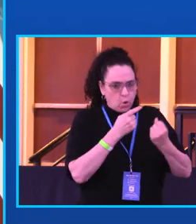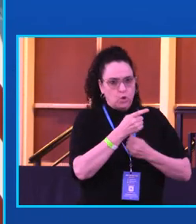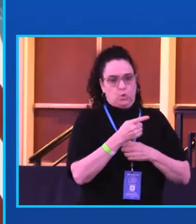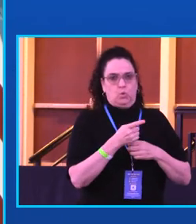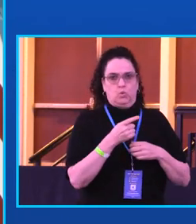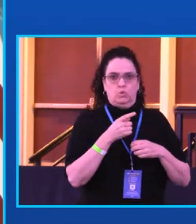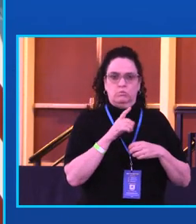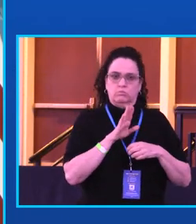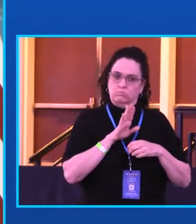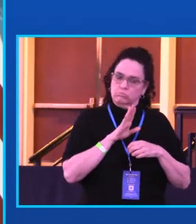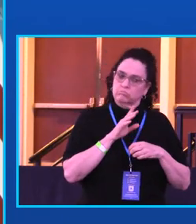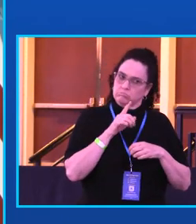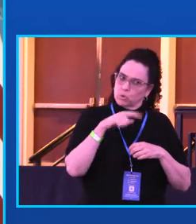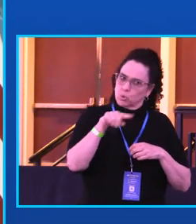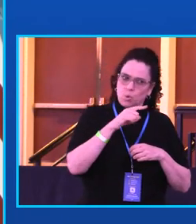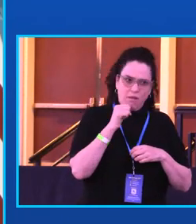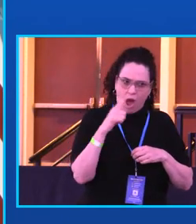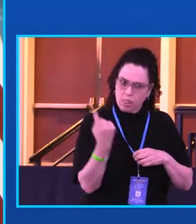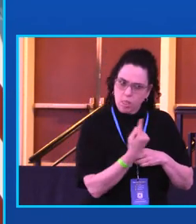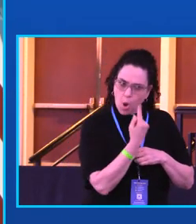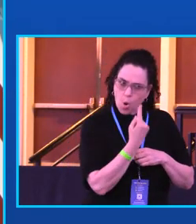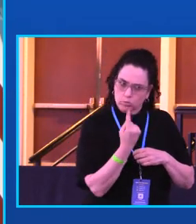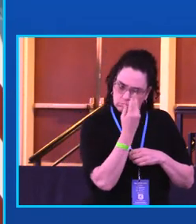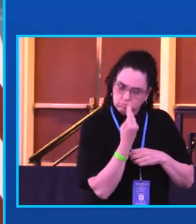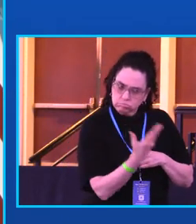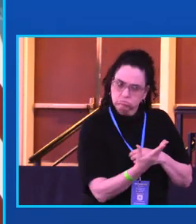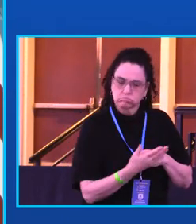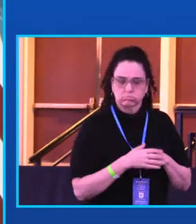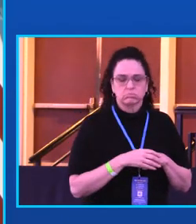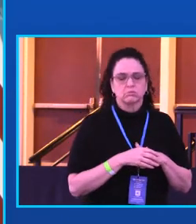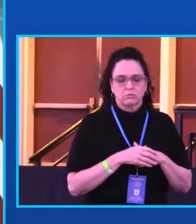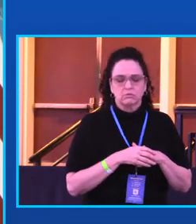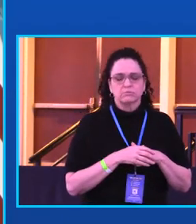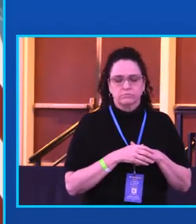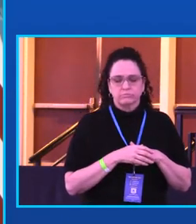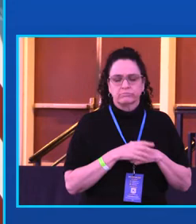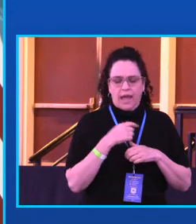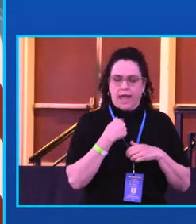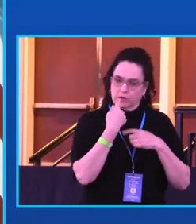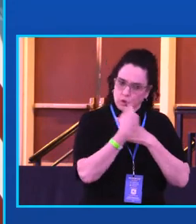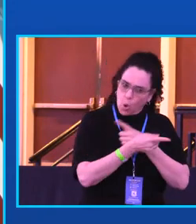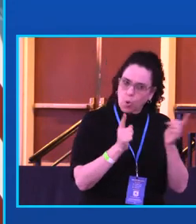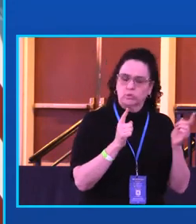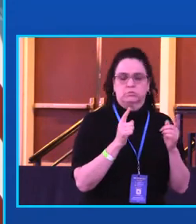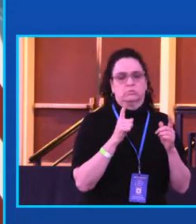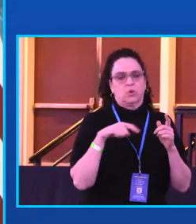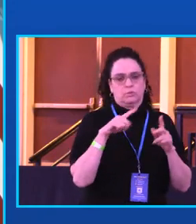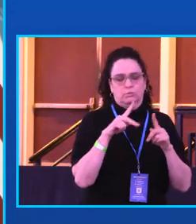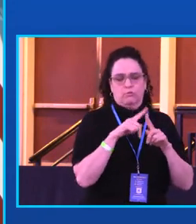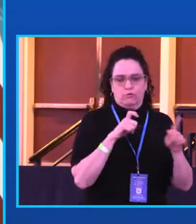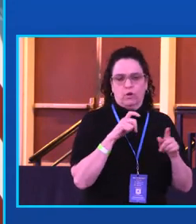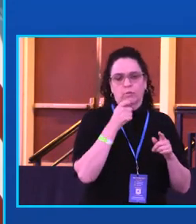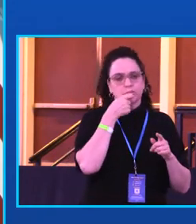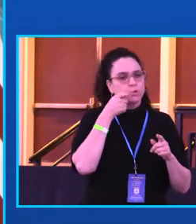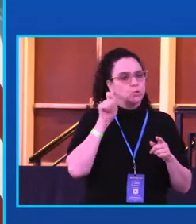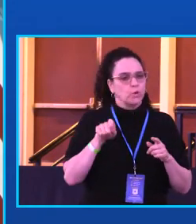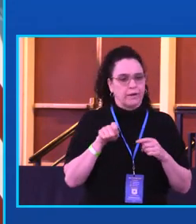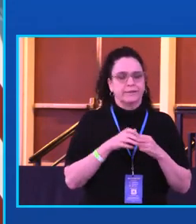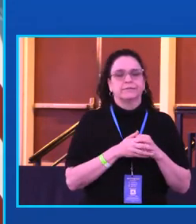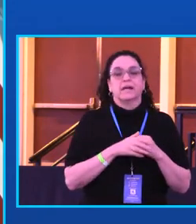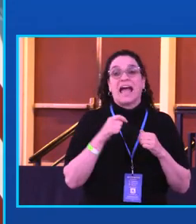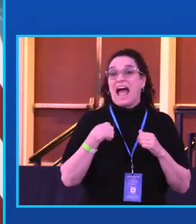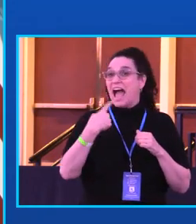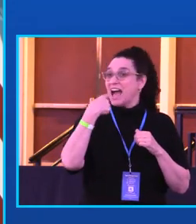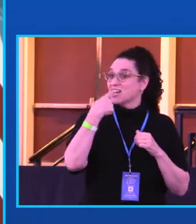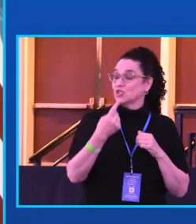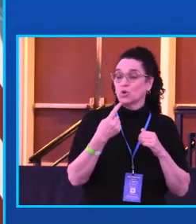alone. When I was there, I met with a group of American troops who